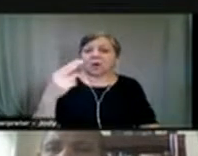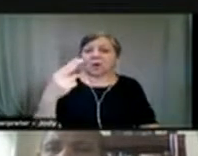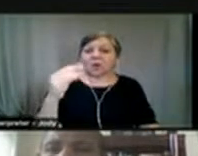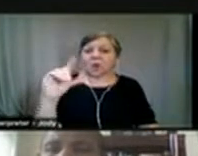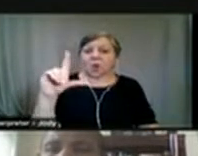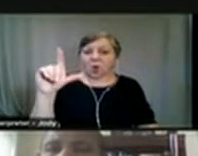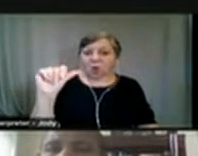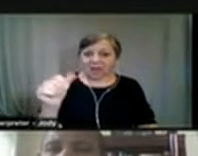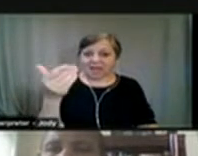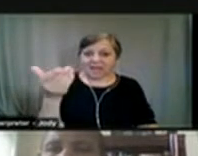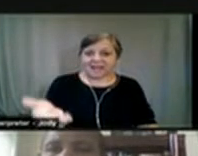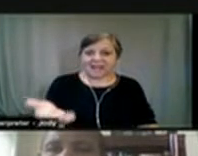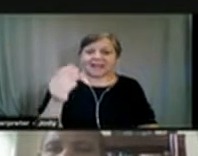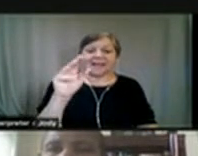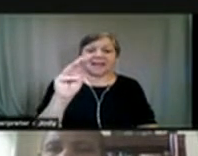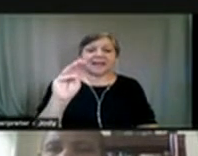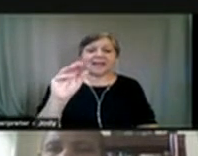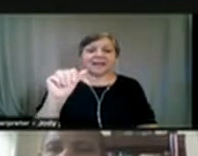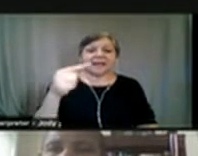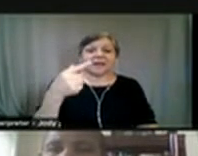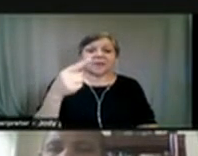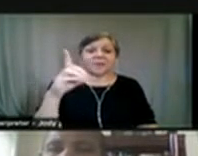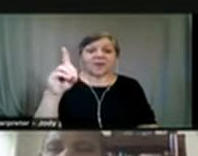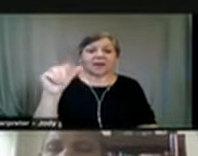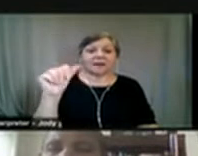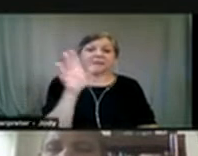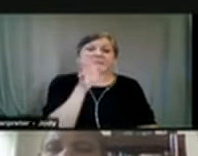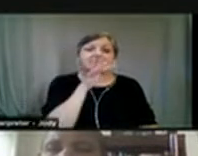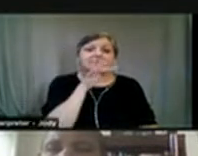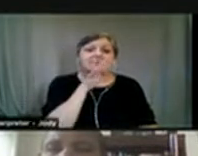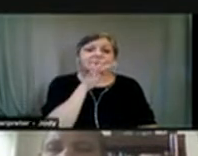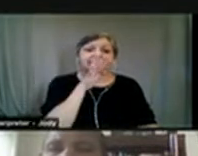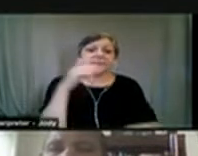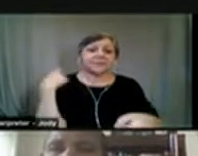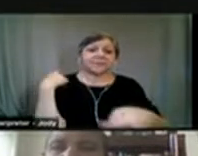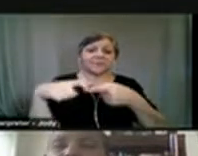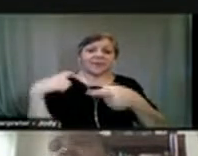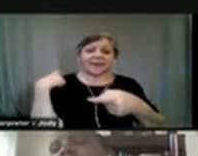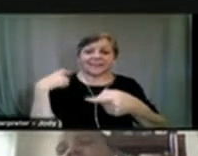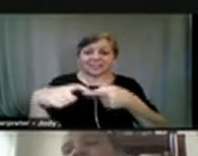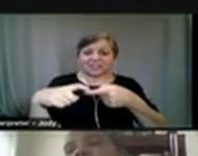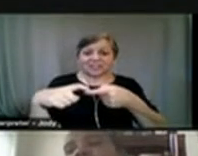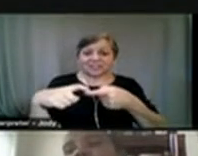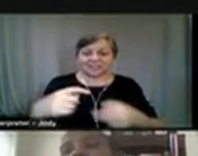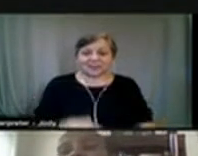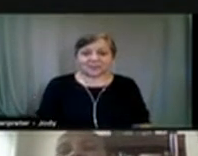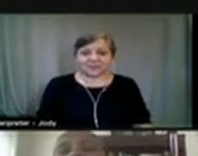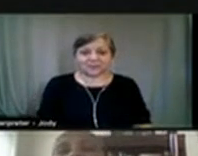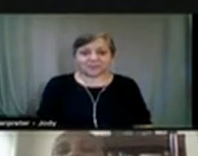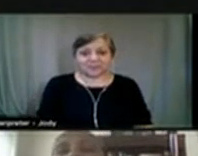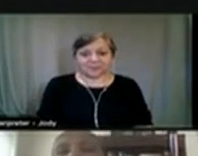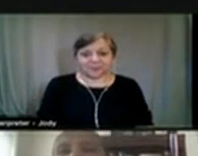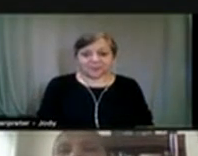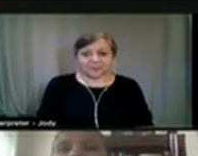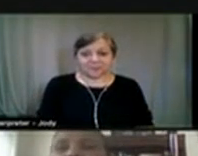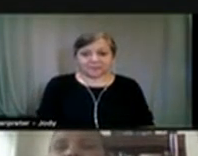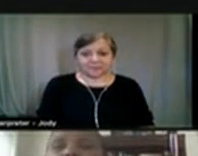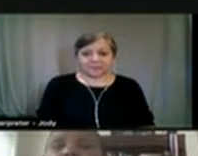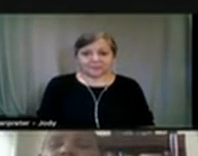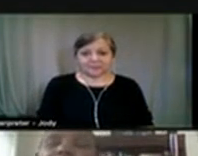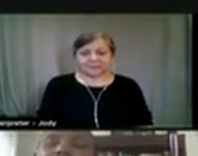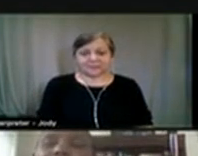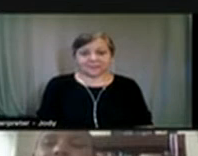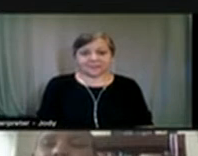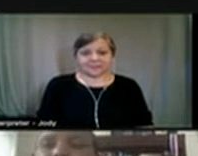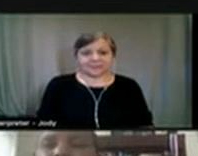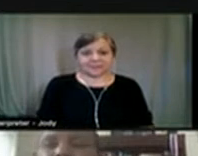Magdalena Gómez y voy a estar interpretando para español. En unos momentos vamos a activar los canales con diferentes idiomas y para elegir el suyo,